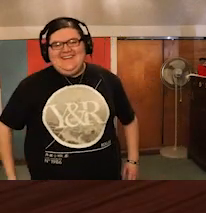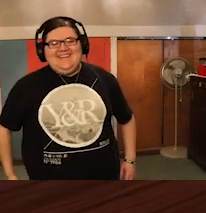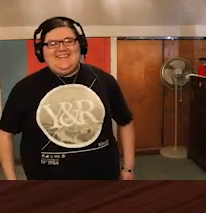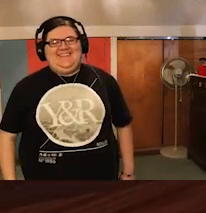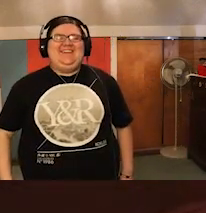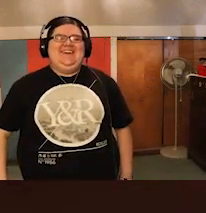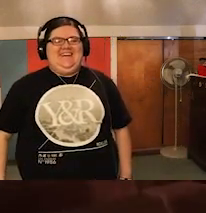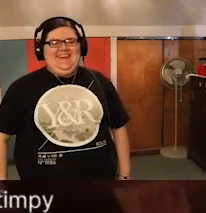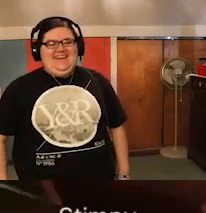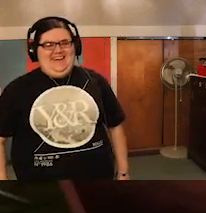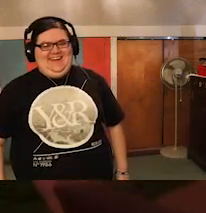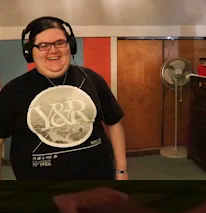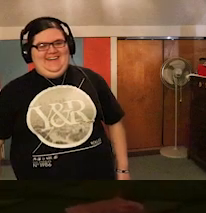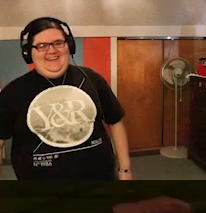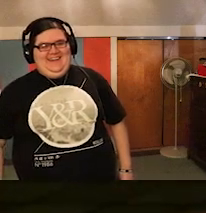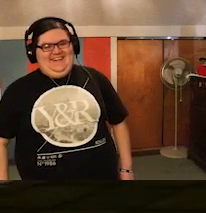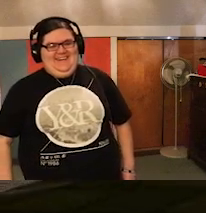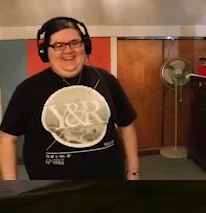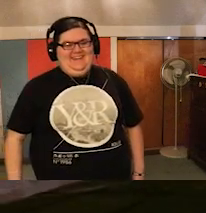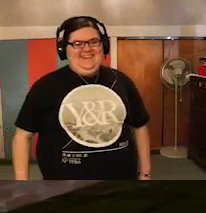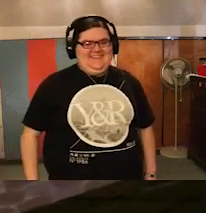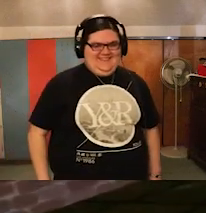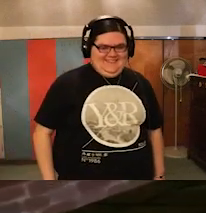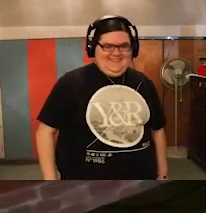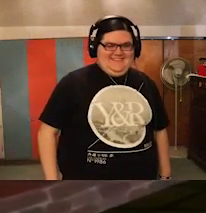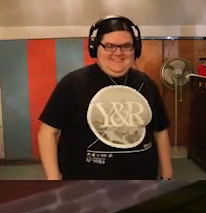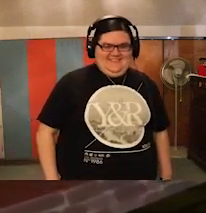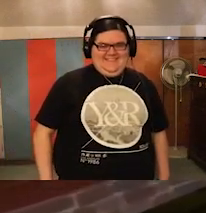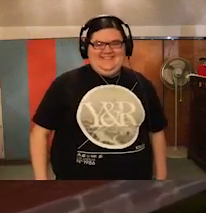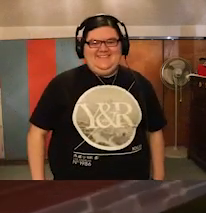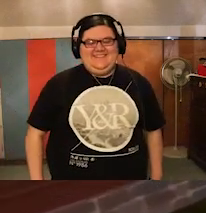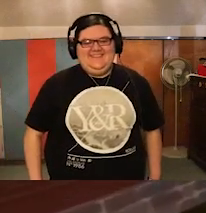him! What is that? What is that?